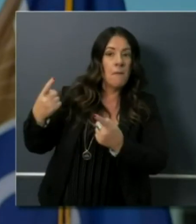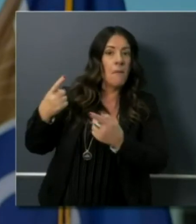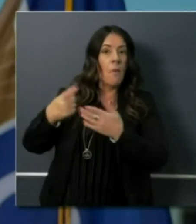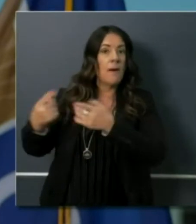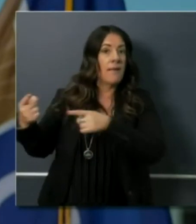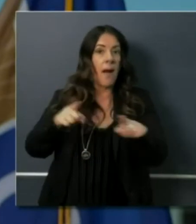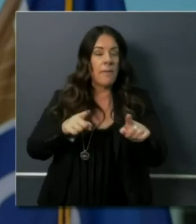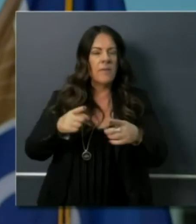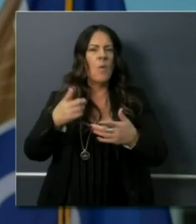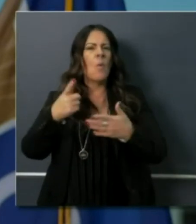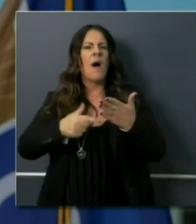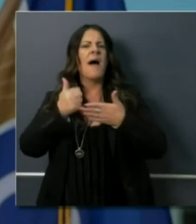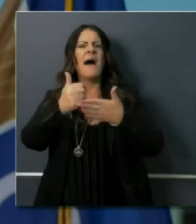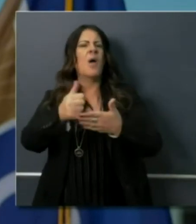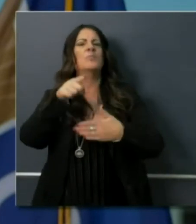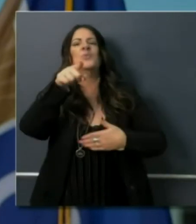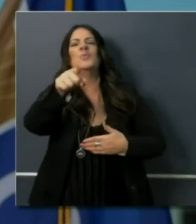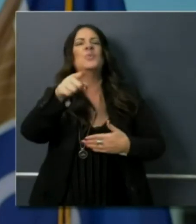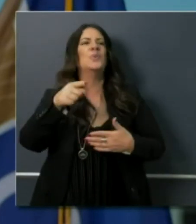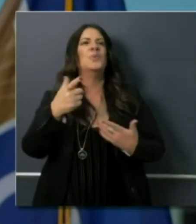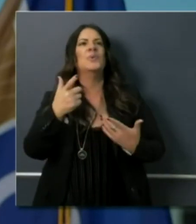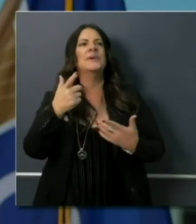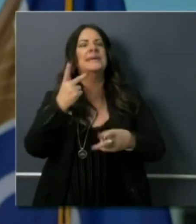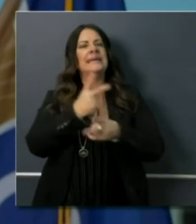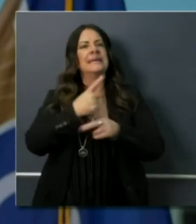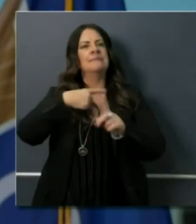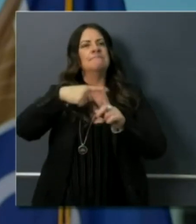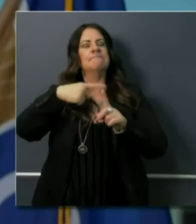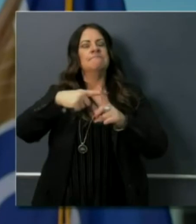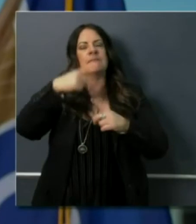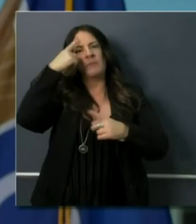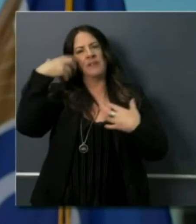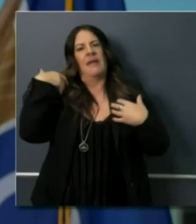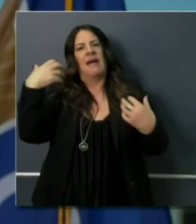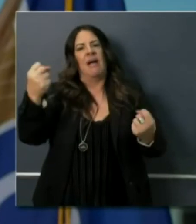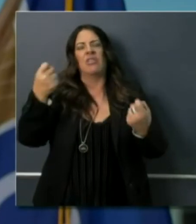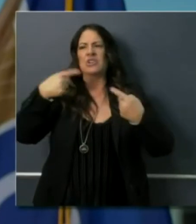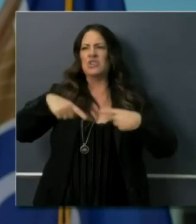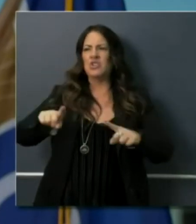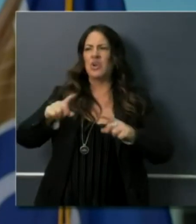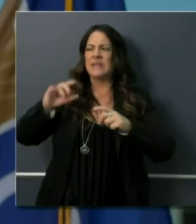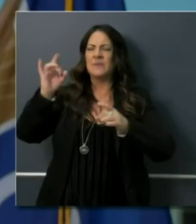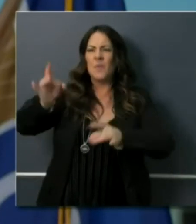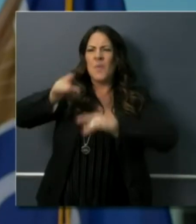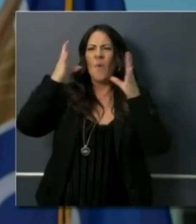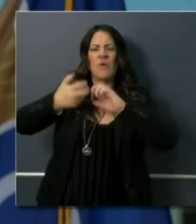for you in terms of keeping your own mental health up during this extraordinary crisis.